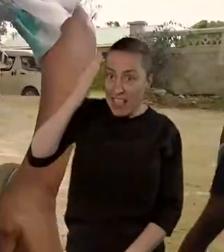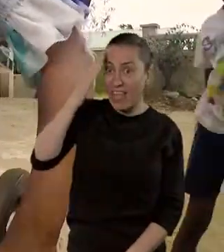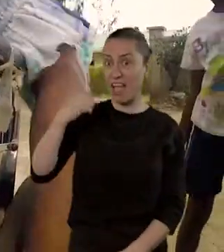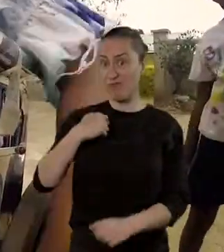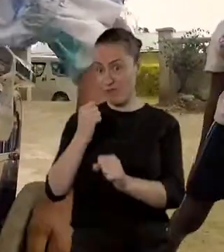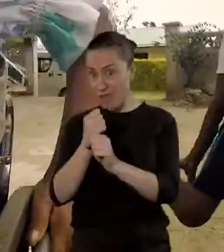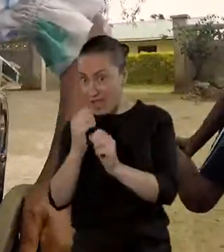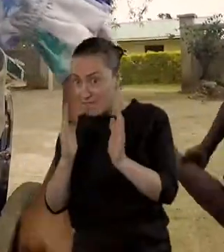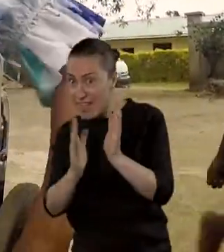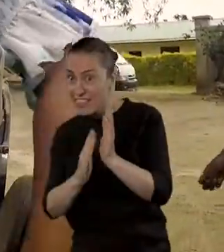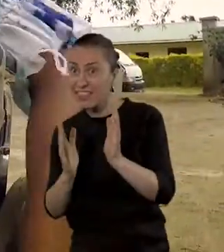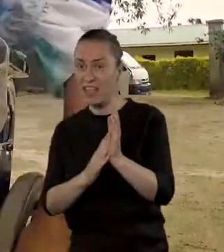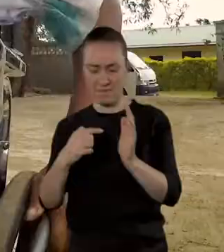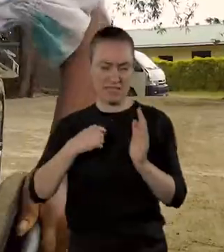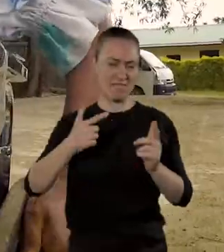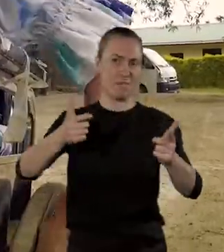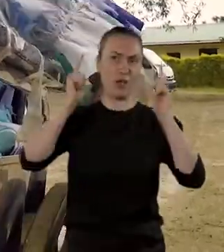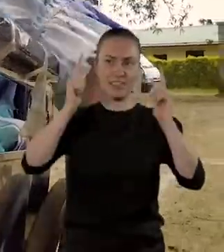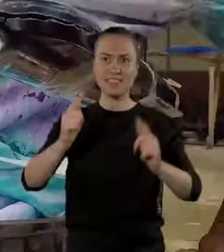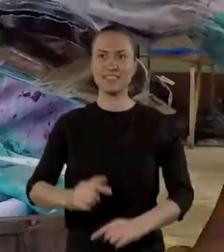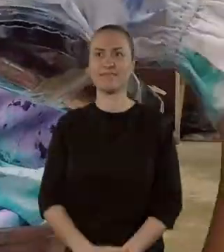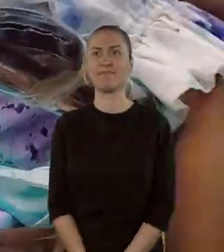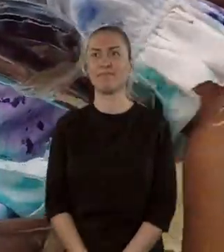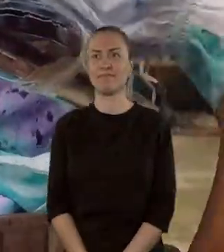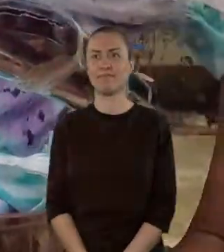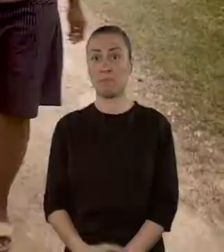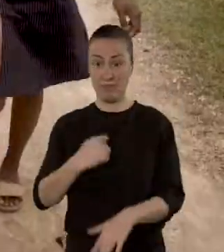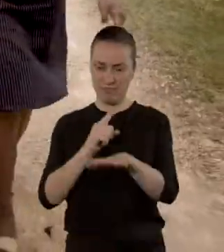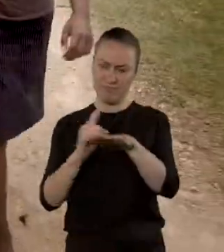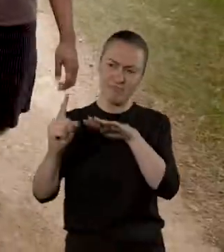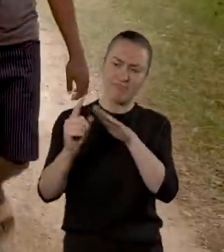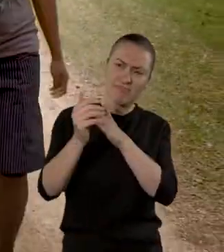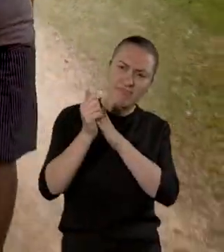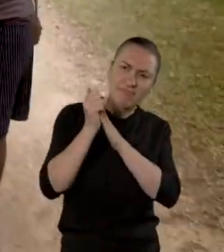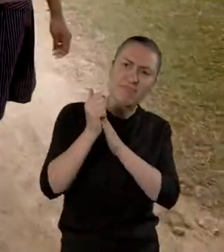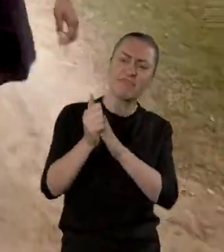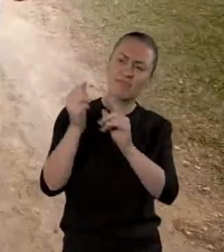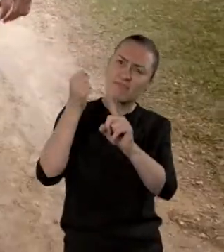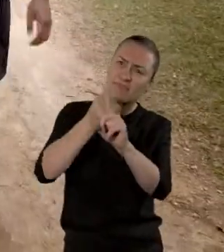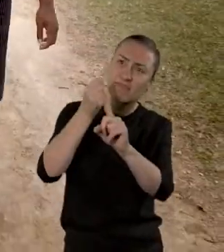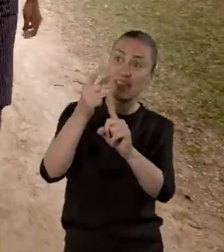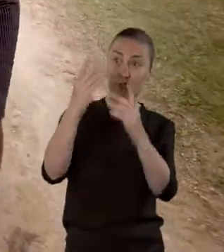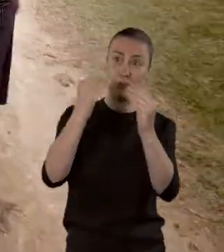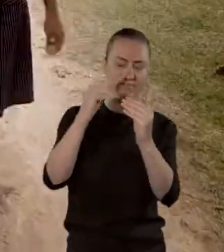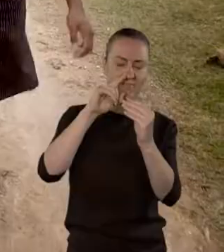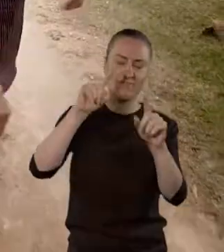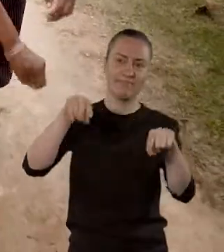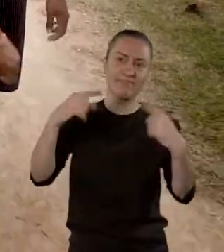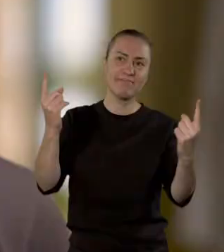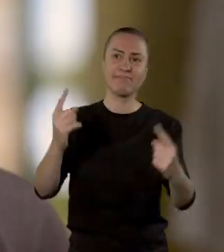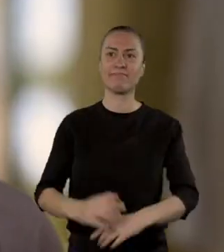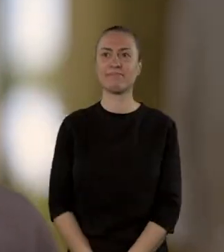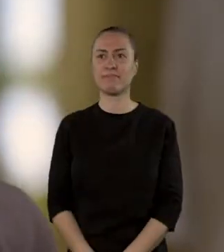I'm a mother and a grandmother and I'm a boss of my house. I lead, I advocate, I won't let you stop